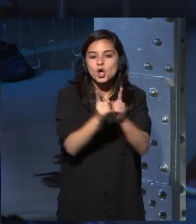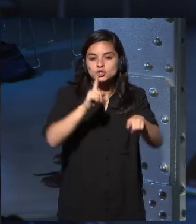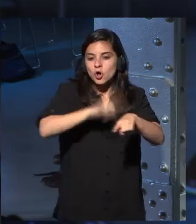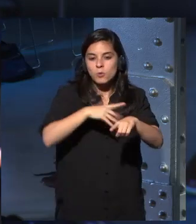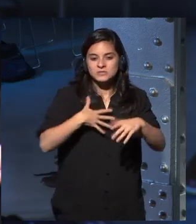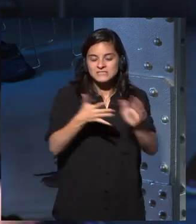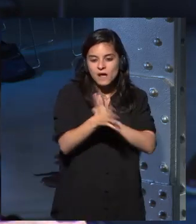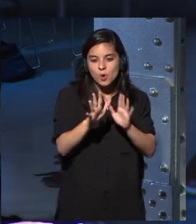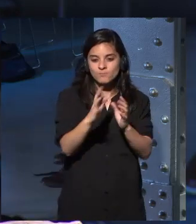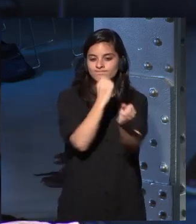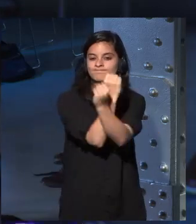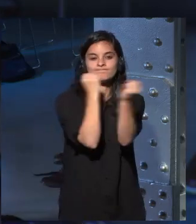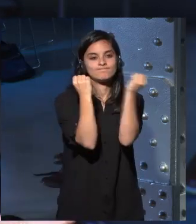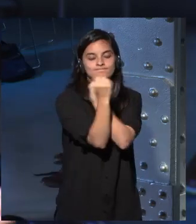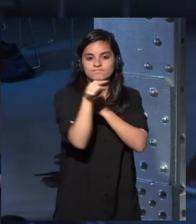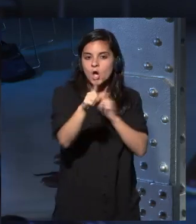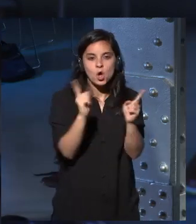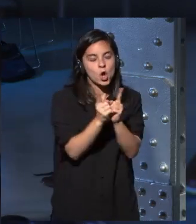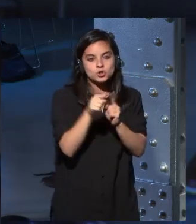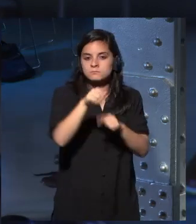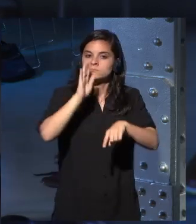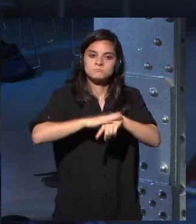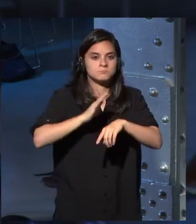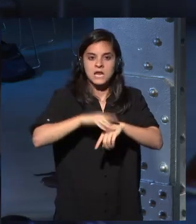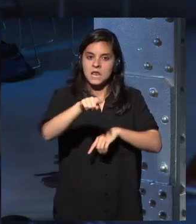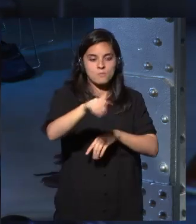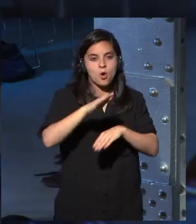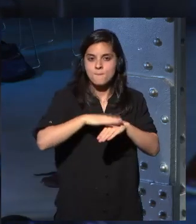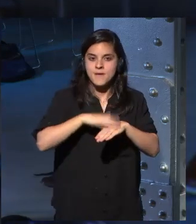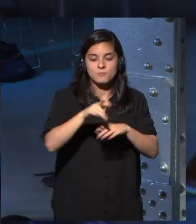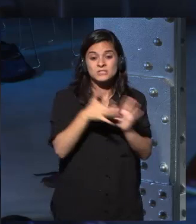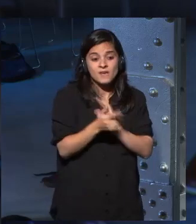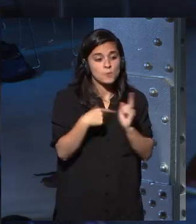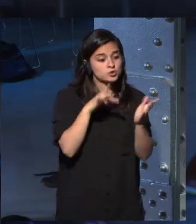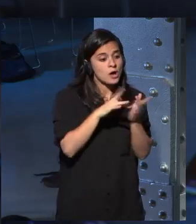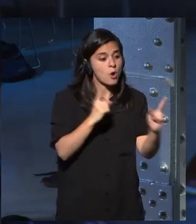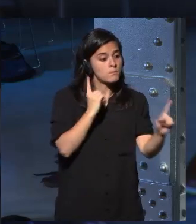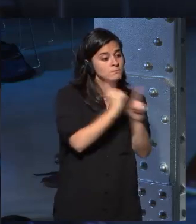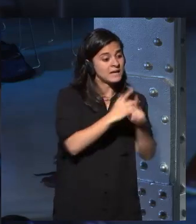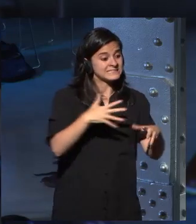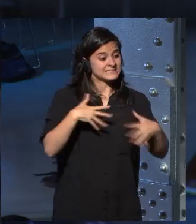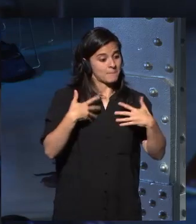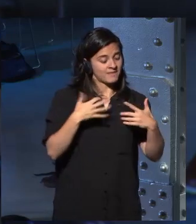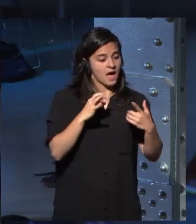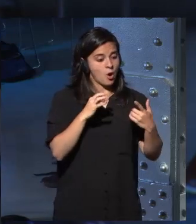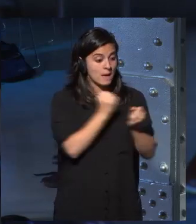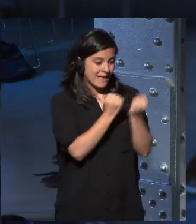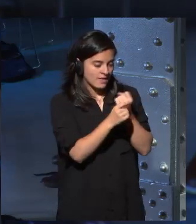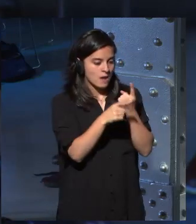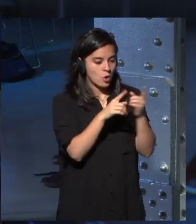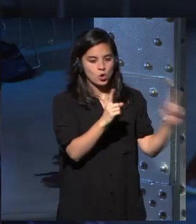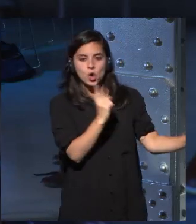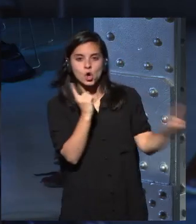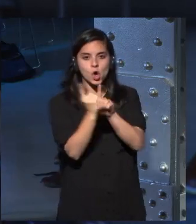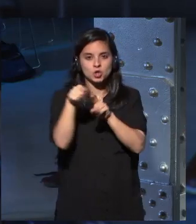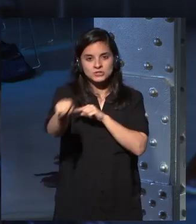She opposes sympathy to rationality. She believes that the faculty of rationality